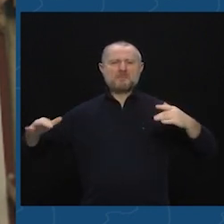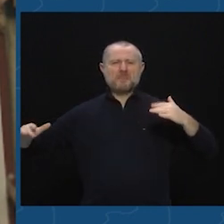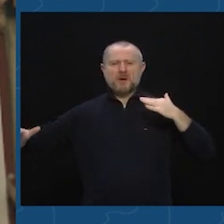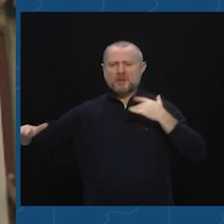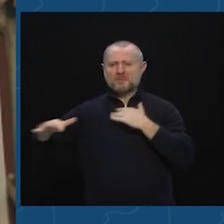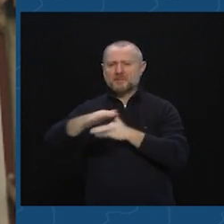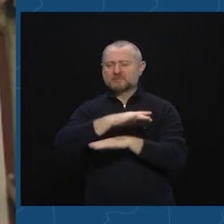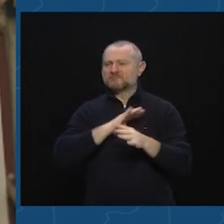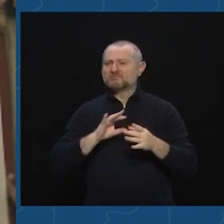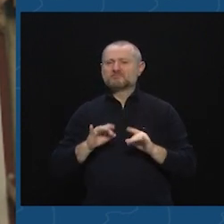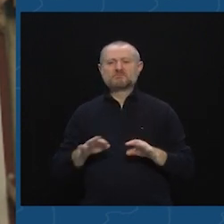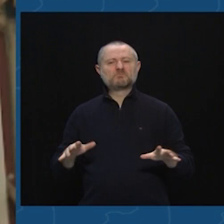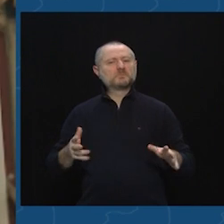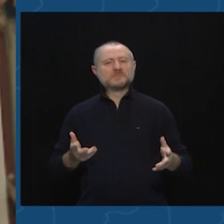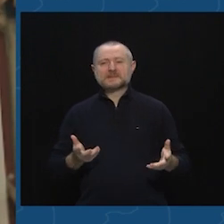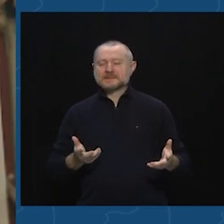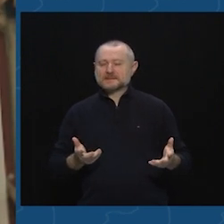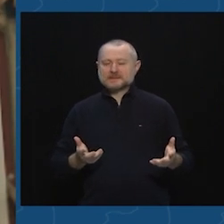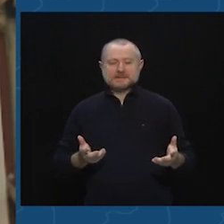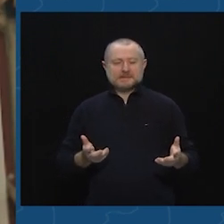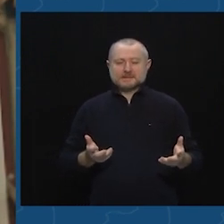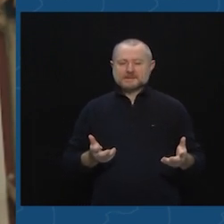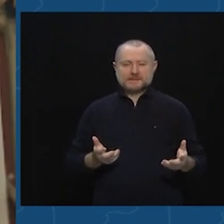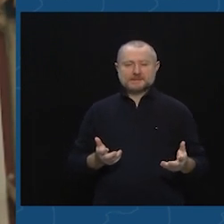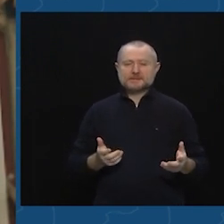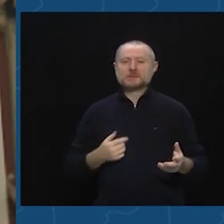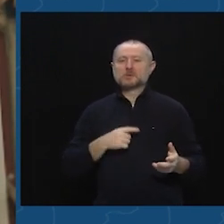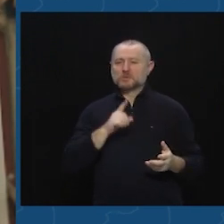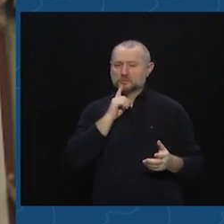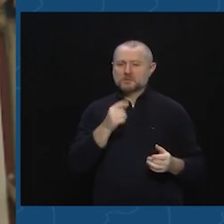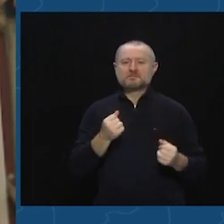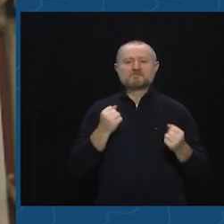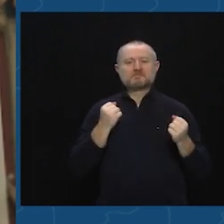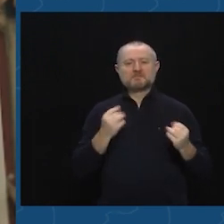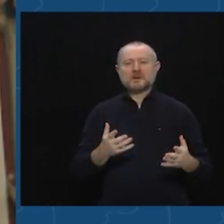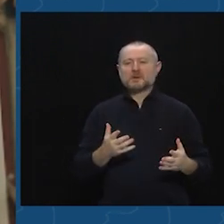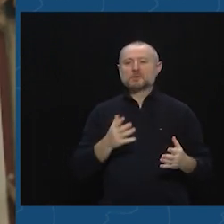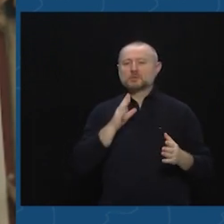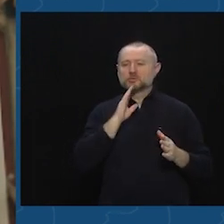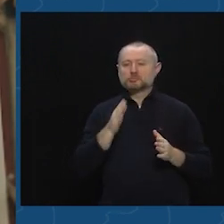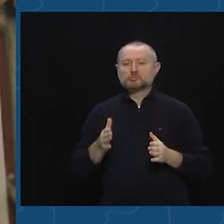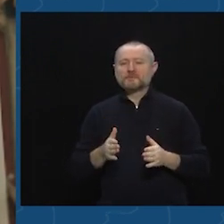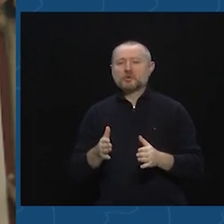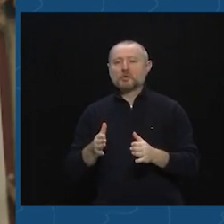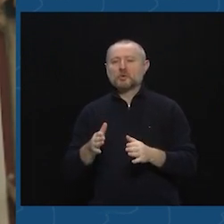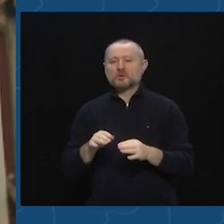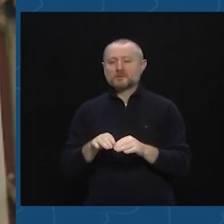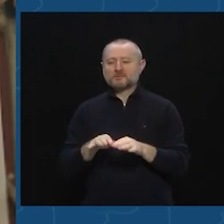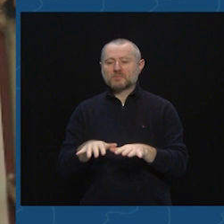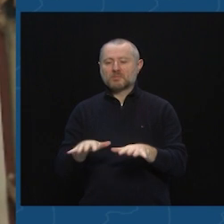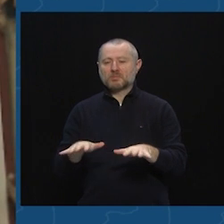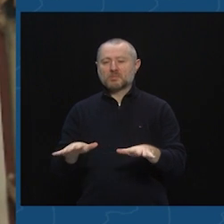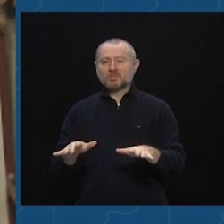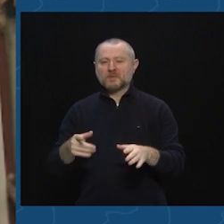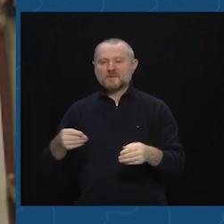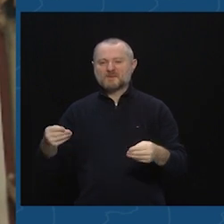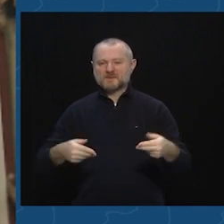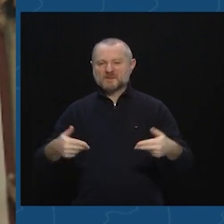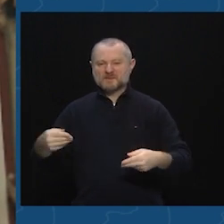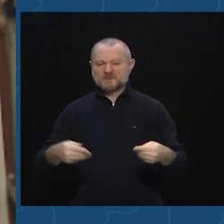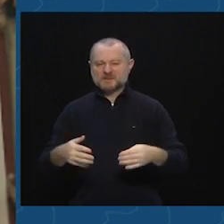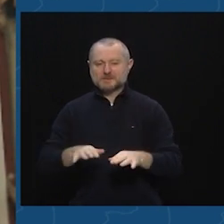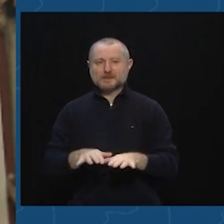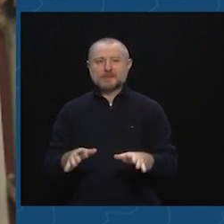have indicated, there are many rivers that are feeding this sea. And if we